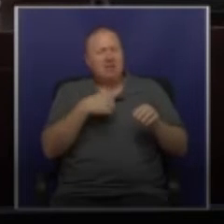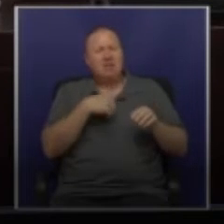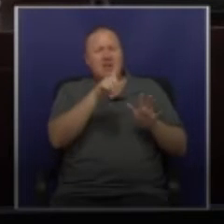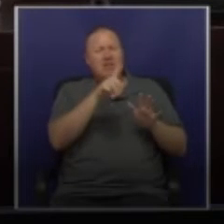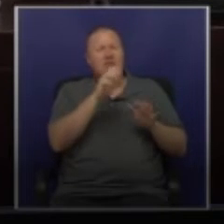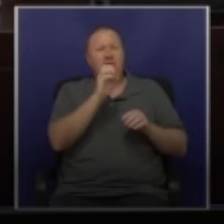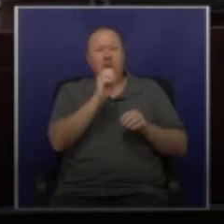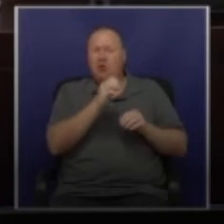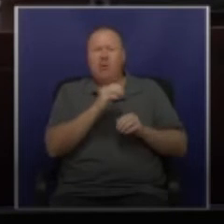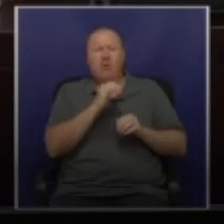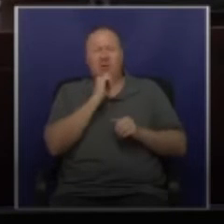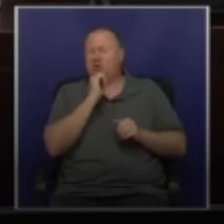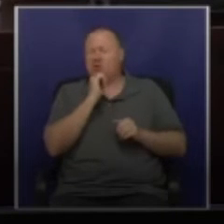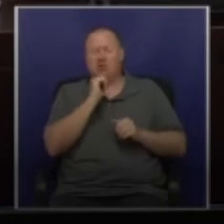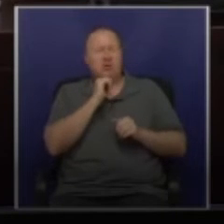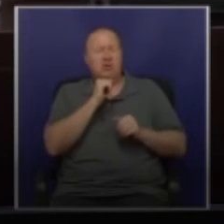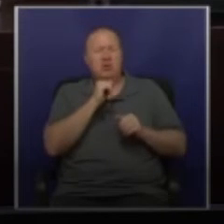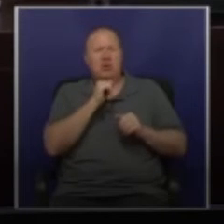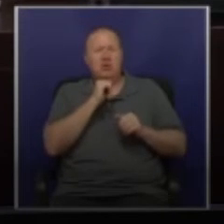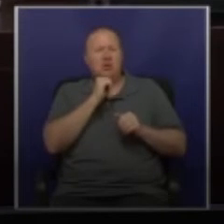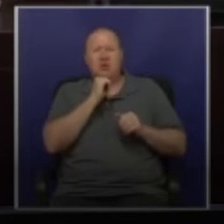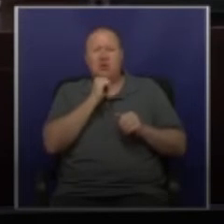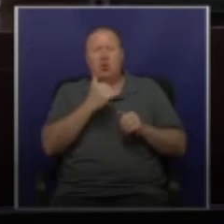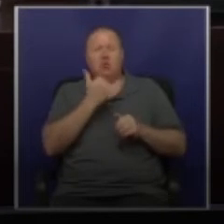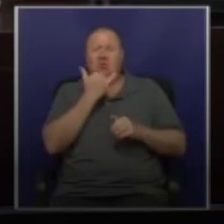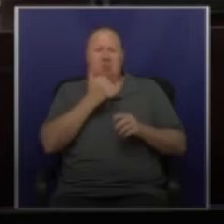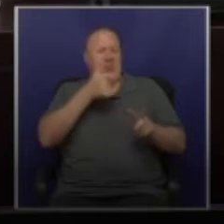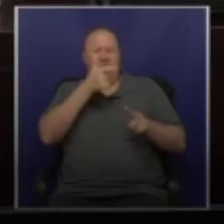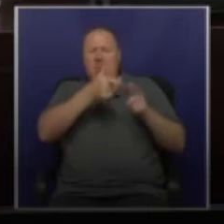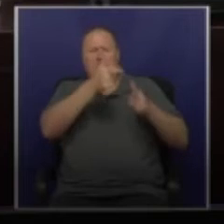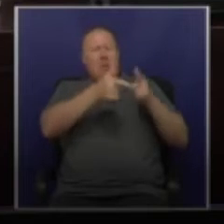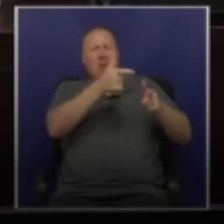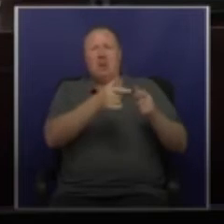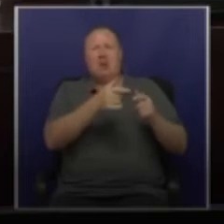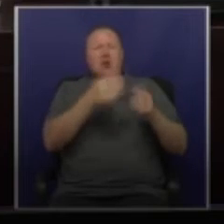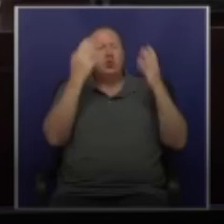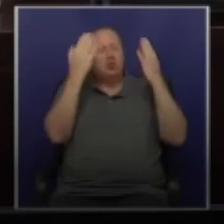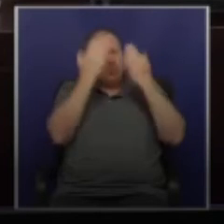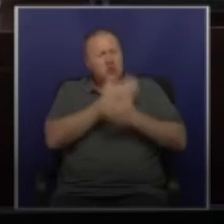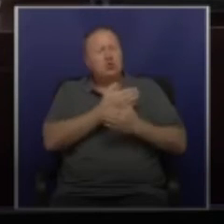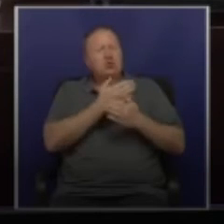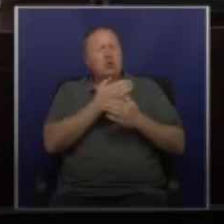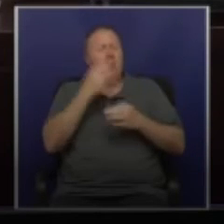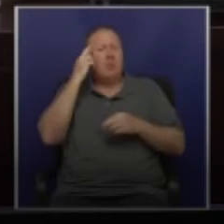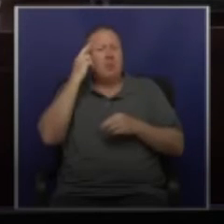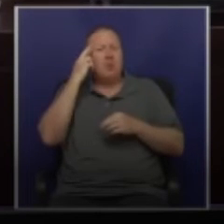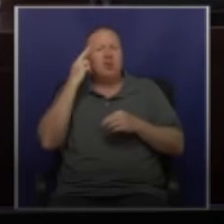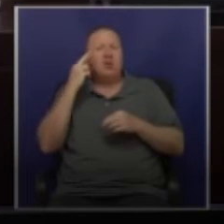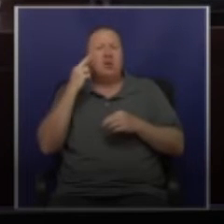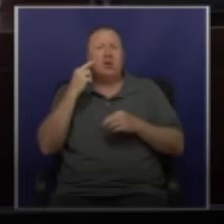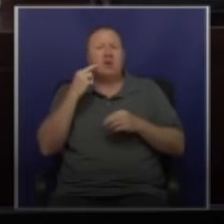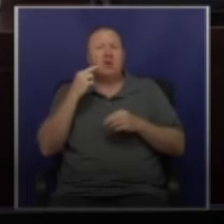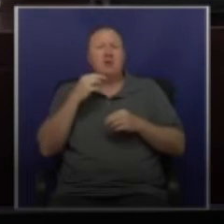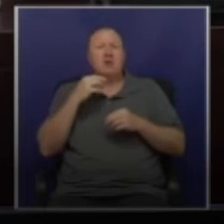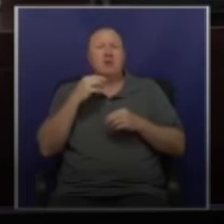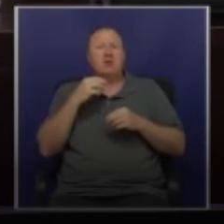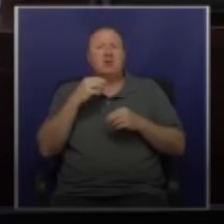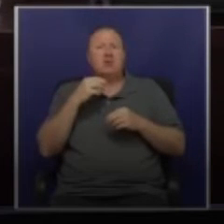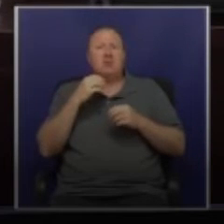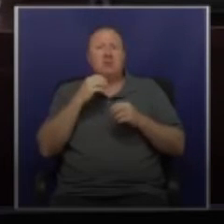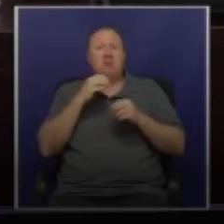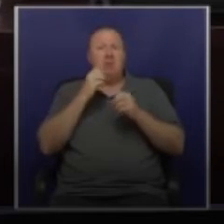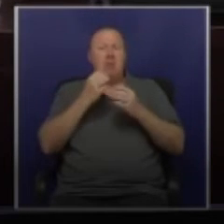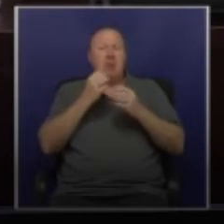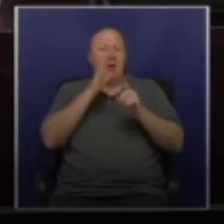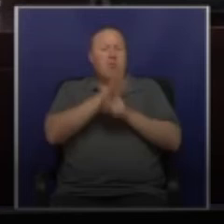October. This massacre conjured some of the darkest memories of centuries of persecution against